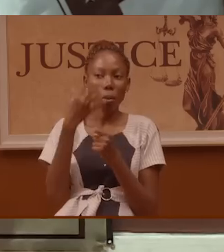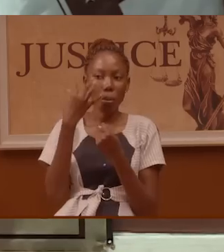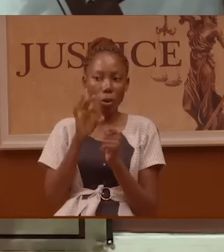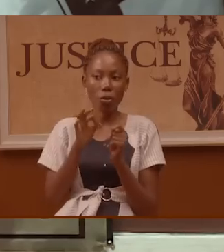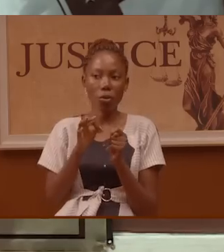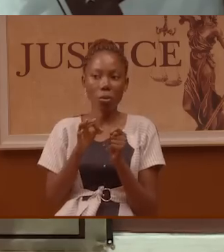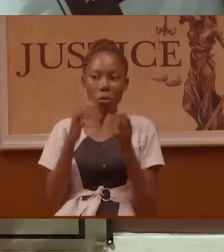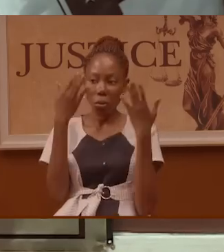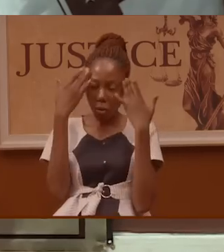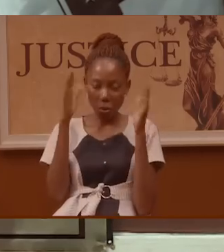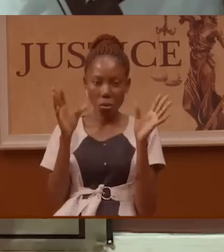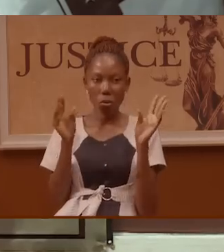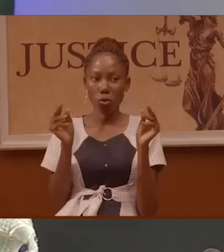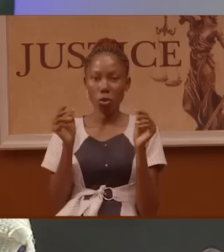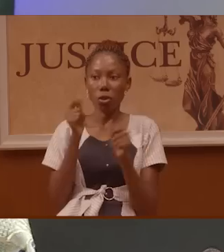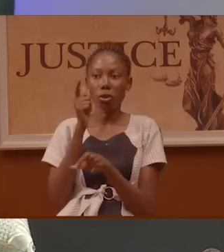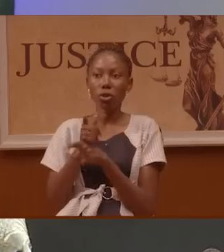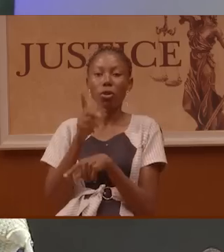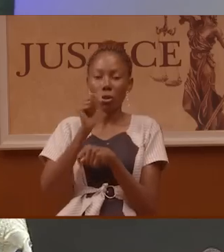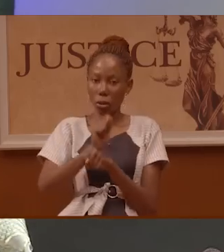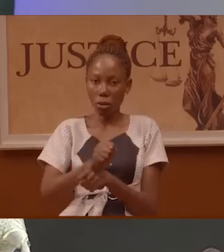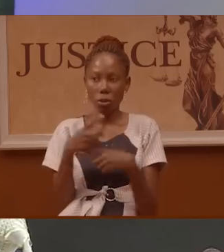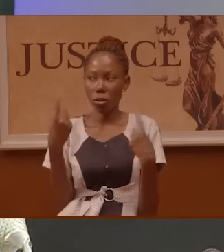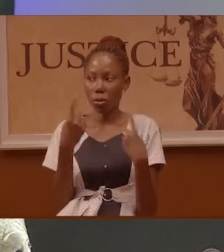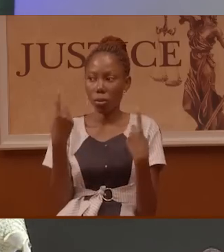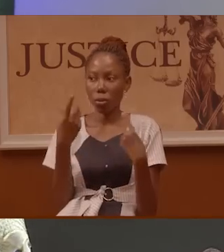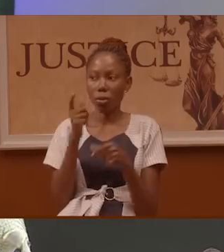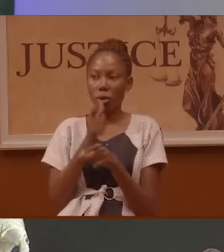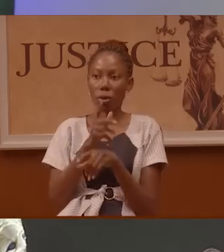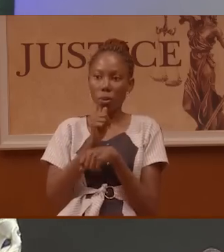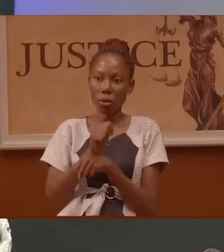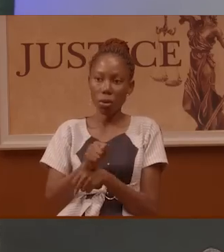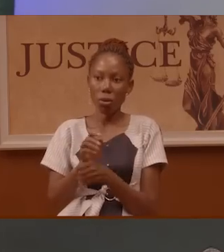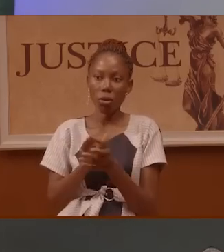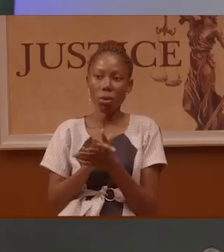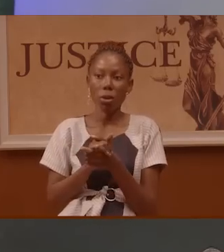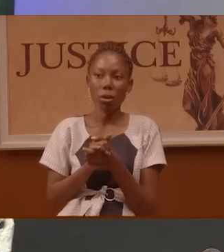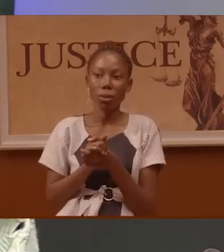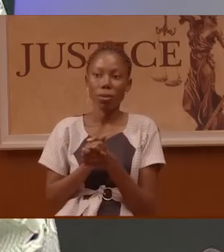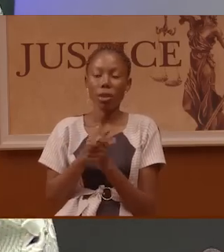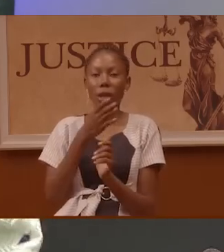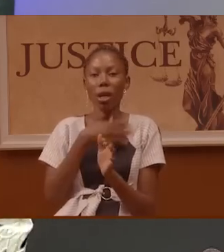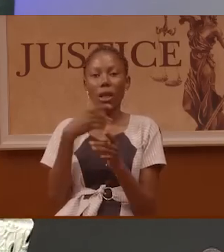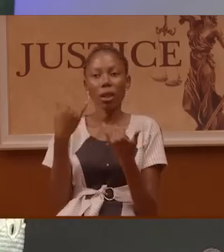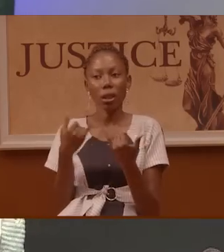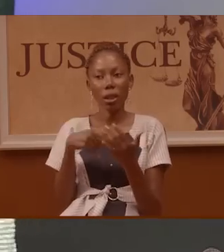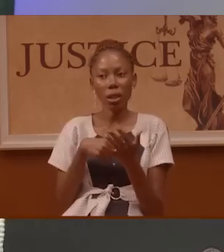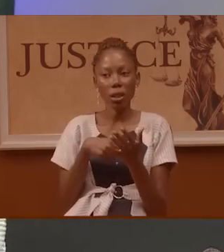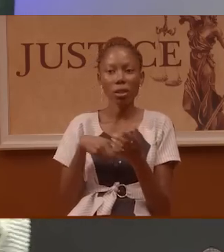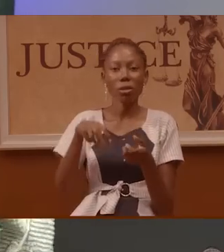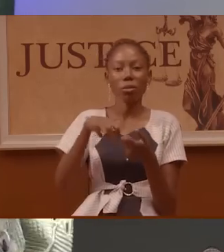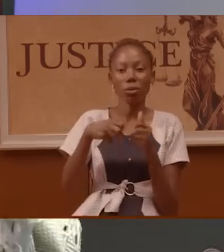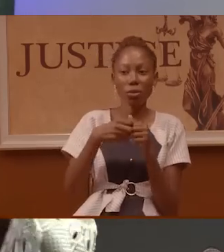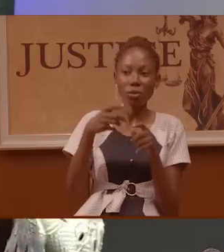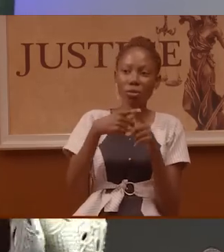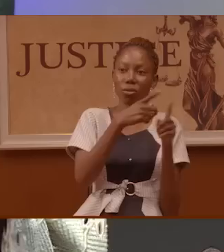wives? Native, no. Traditional wedding. Traditional wedding, yes. Okay. So, and this matter, they have been taking it all